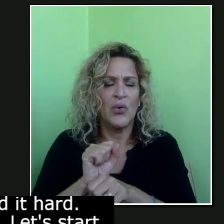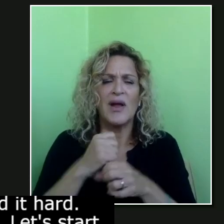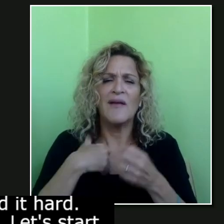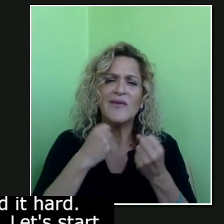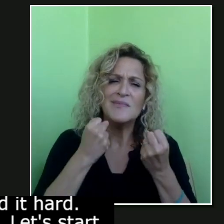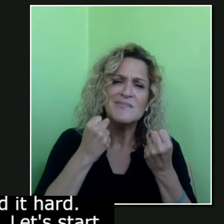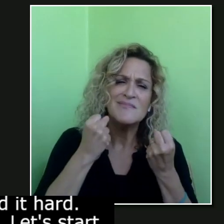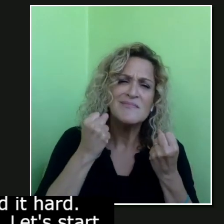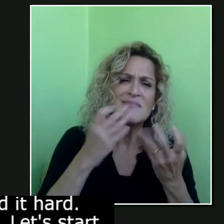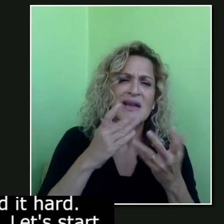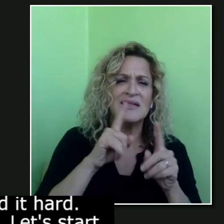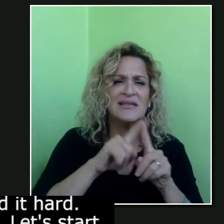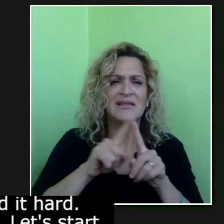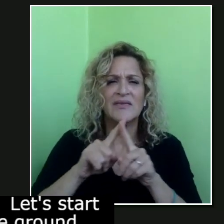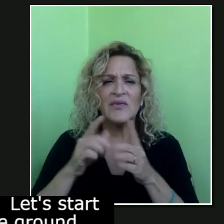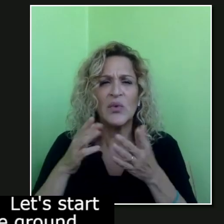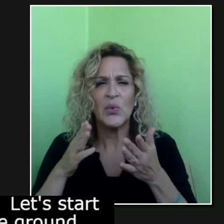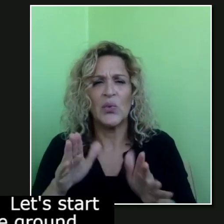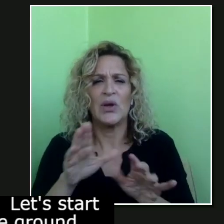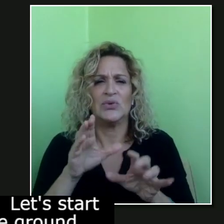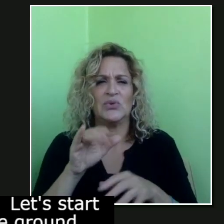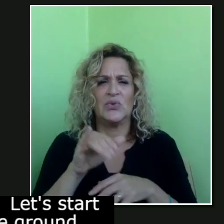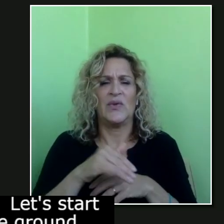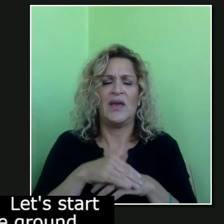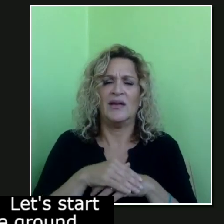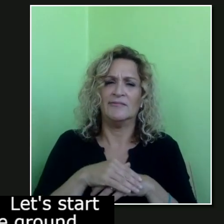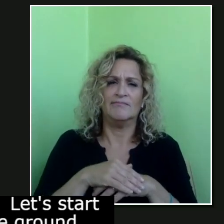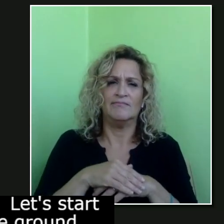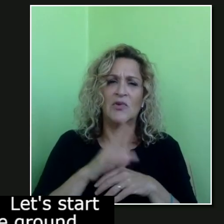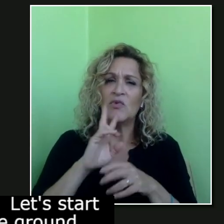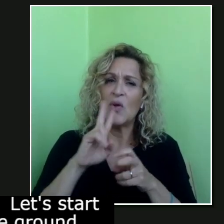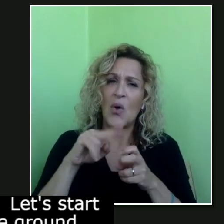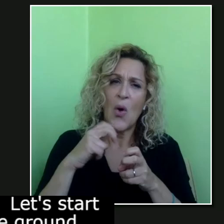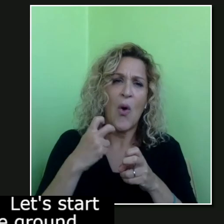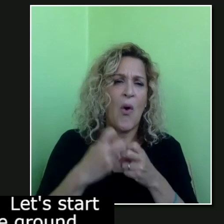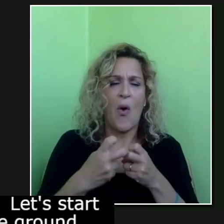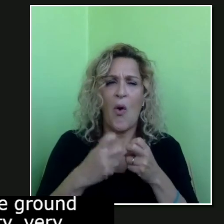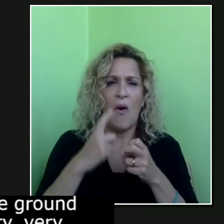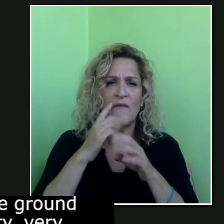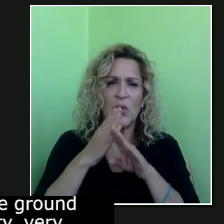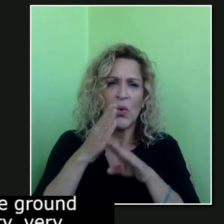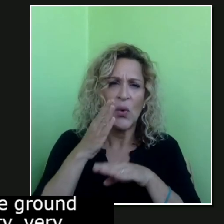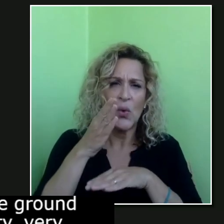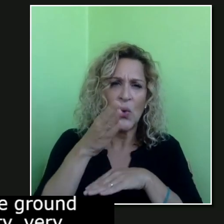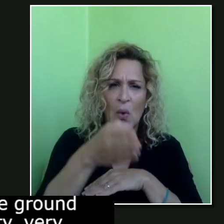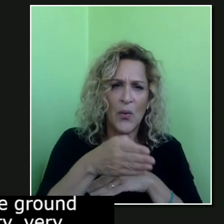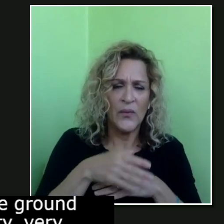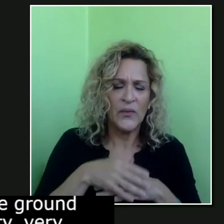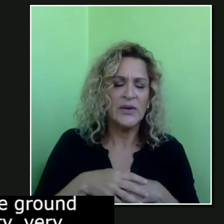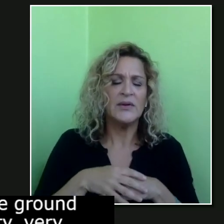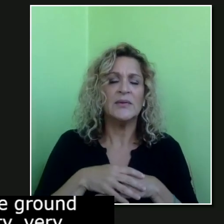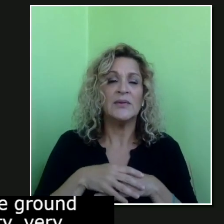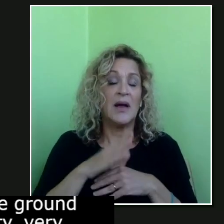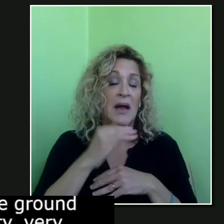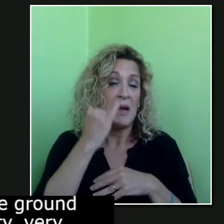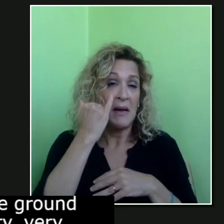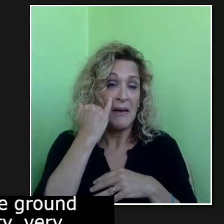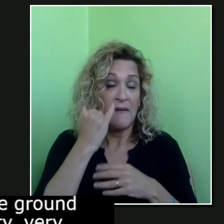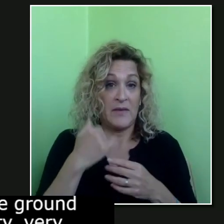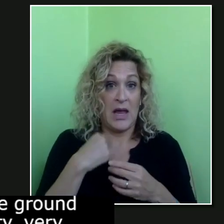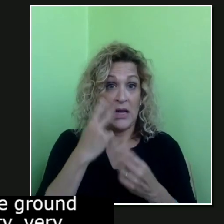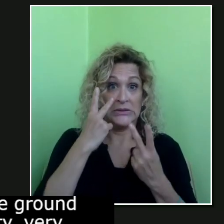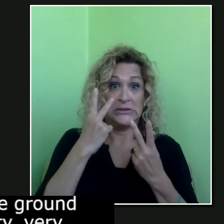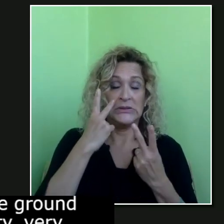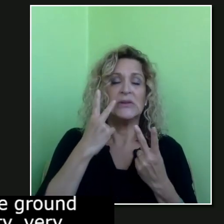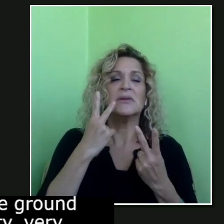a very, very hard bridge to cross. And as I see it, there's a missing infrastructure model